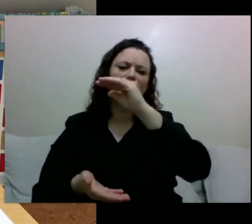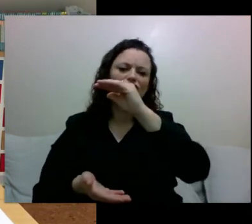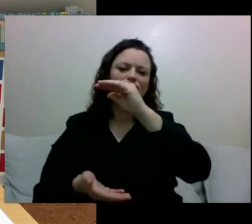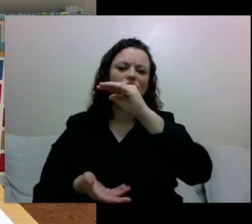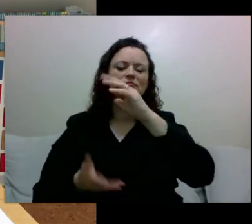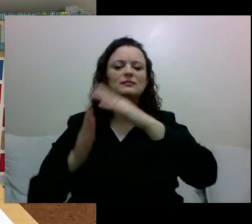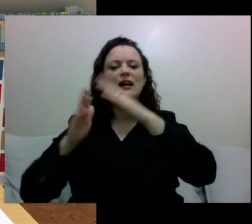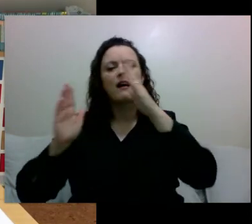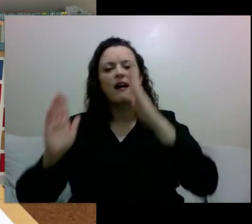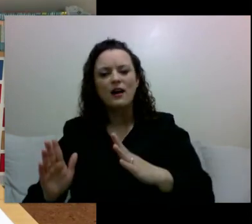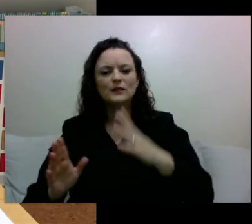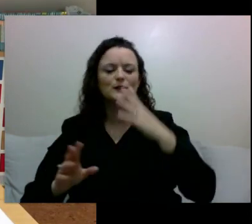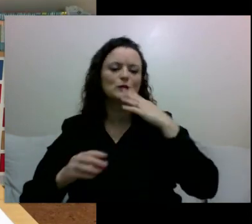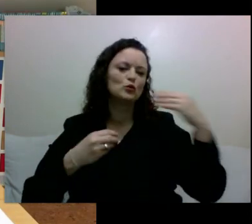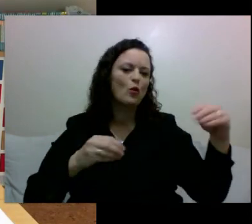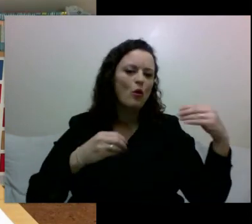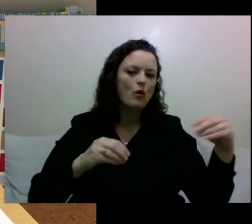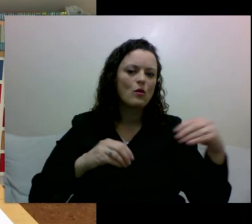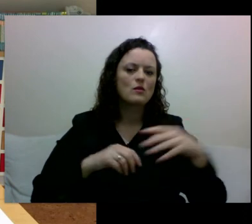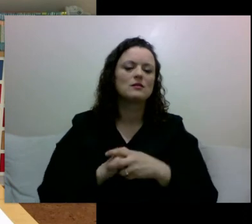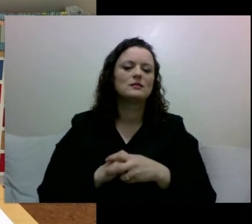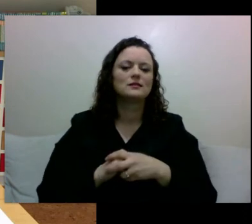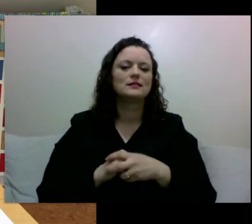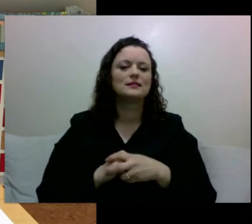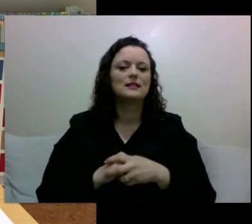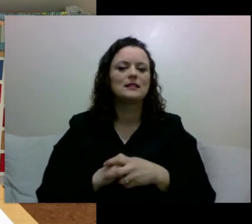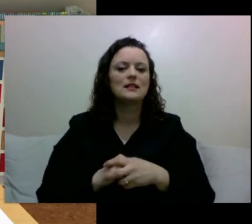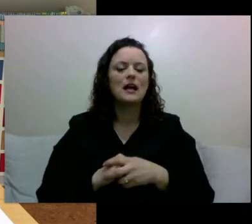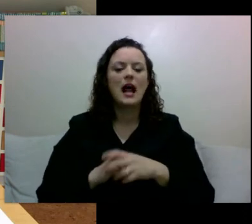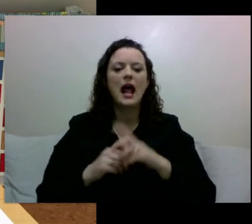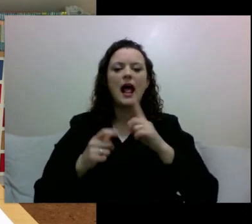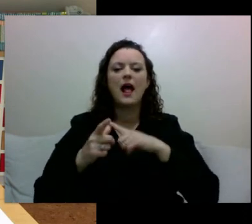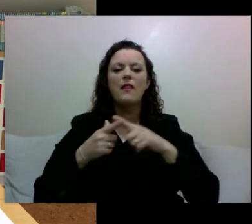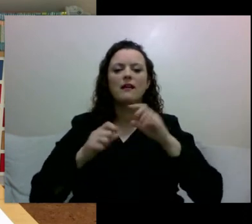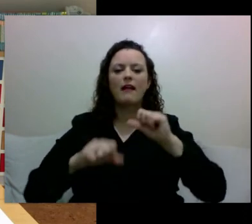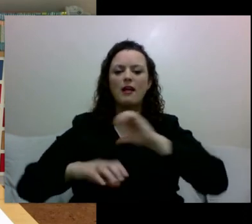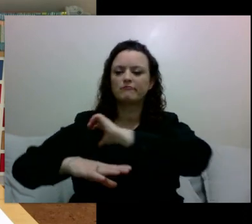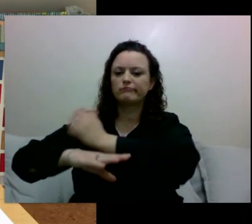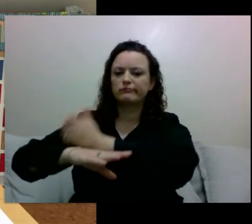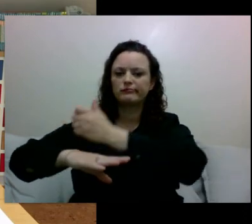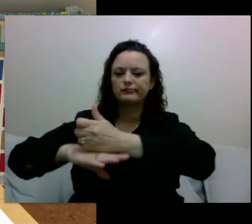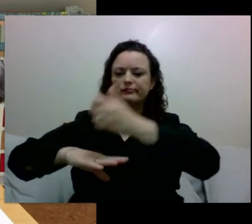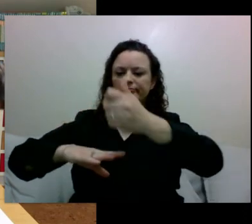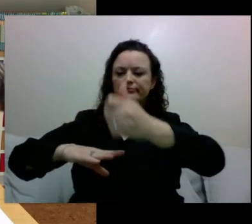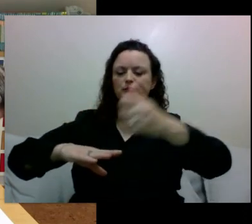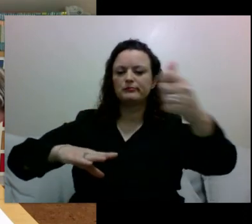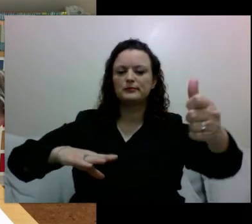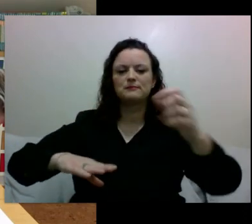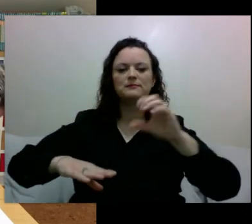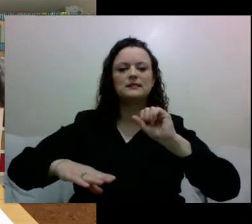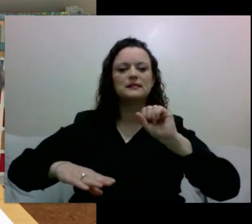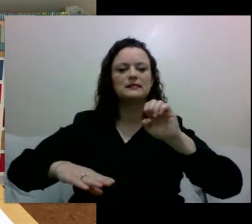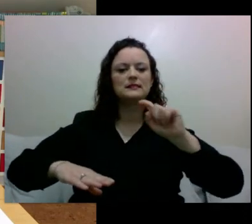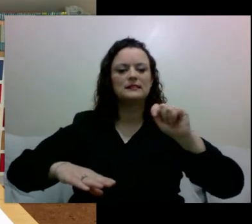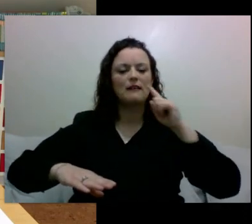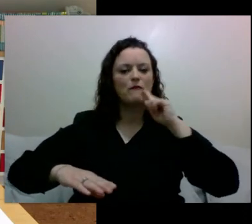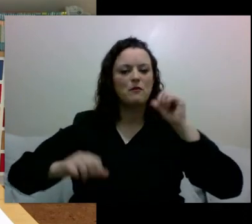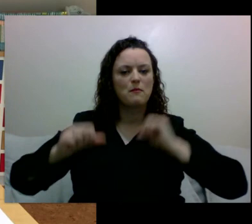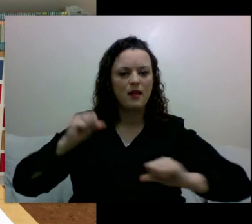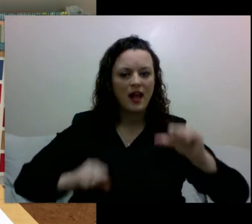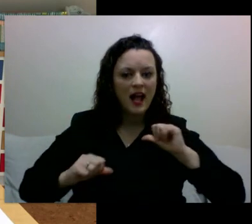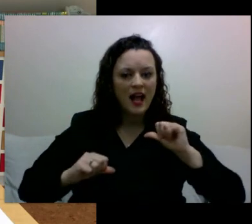stores. You can turn that into a set for a play. And you can take some of